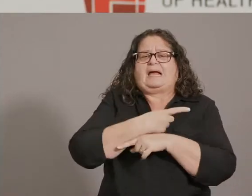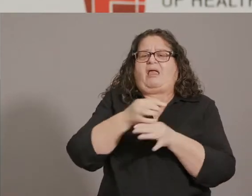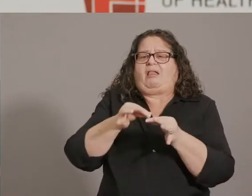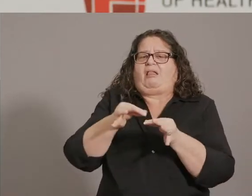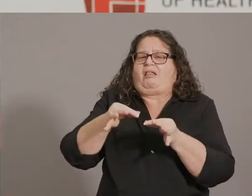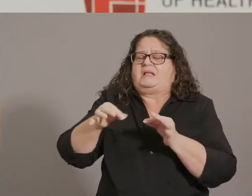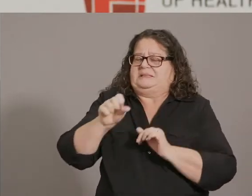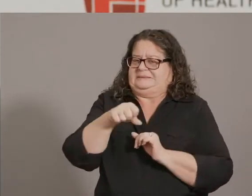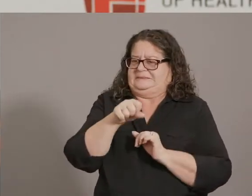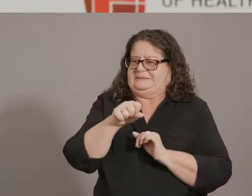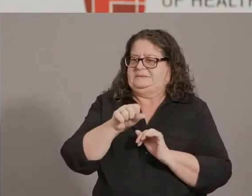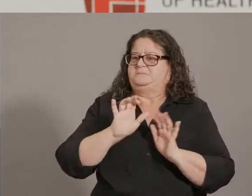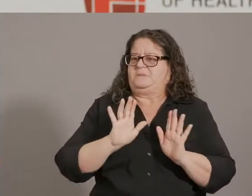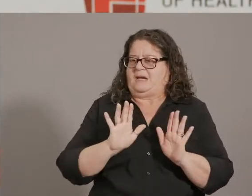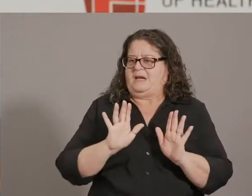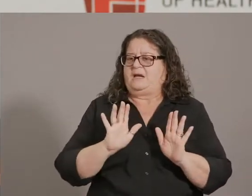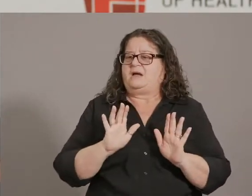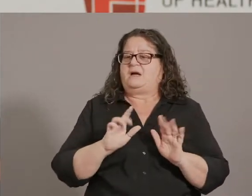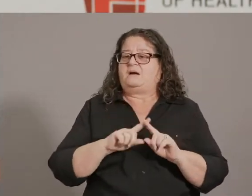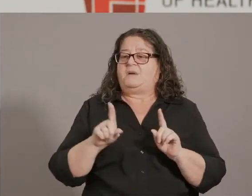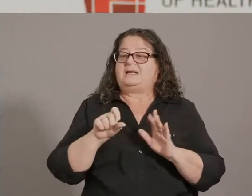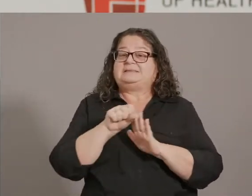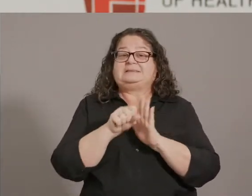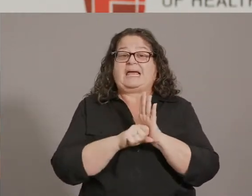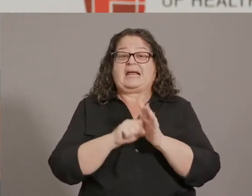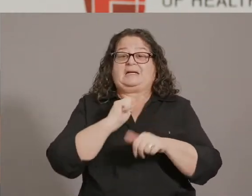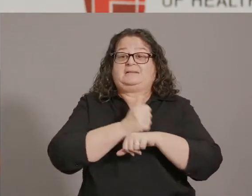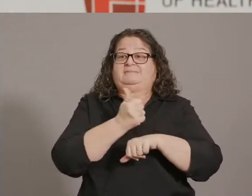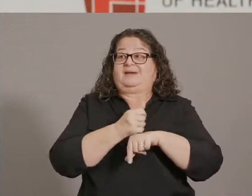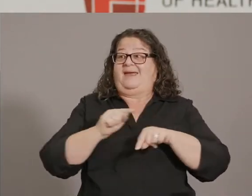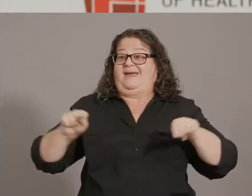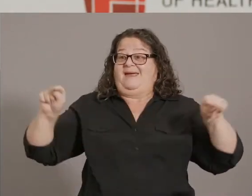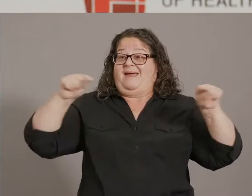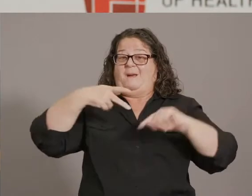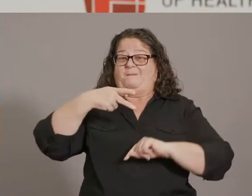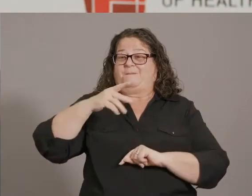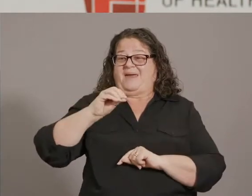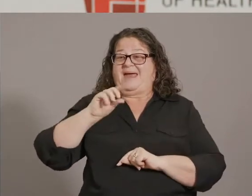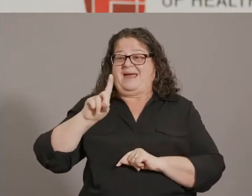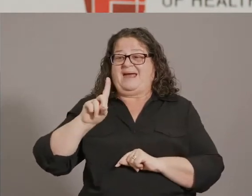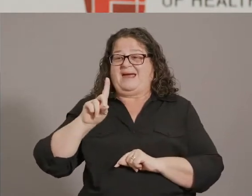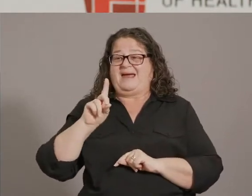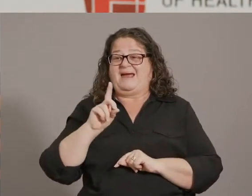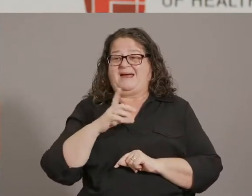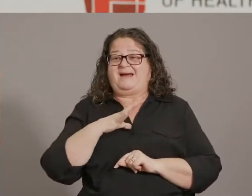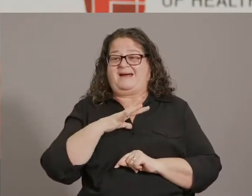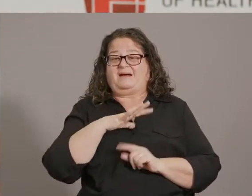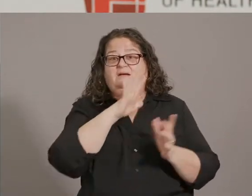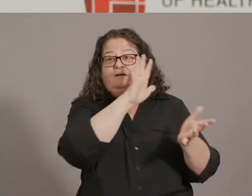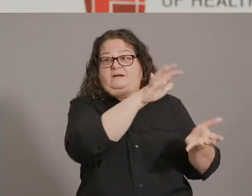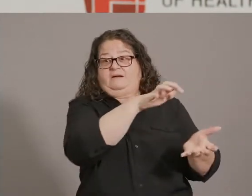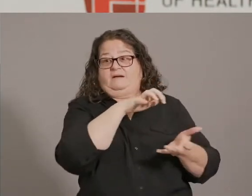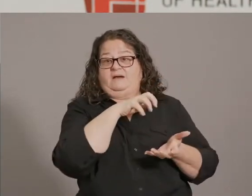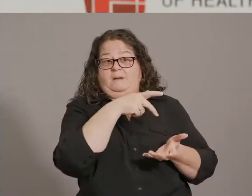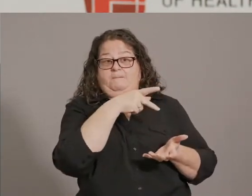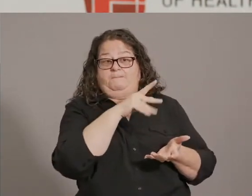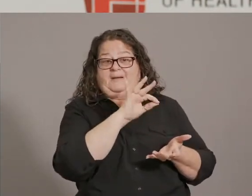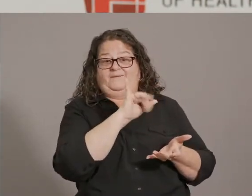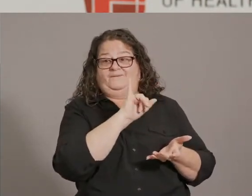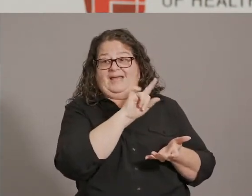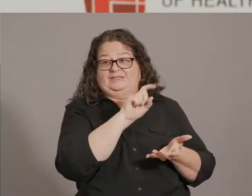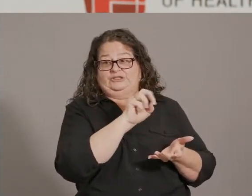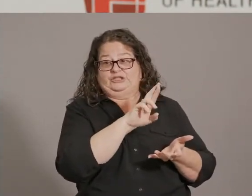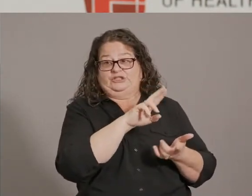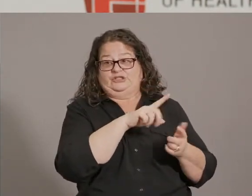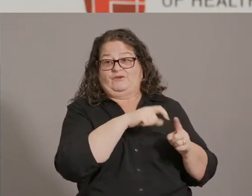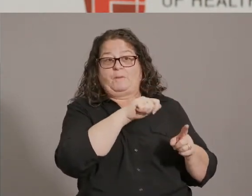way the pods operate, we were able to shift Pfizer around to make sure that the operations at those facilities were not impacted.